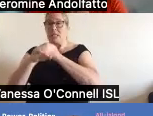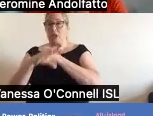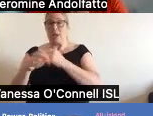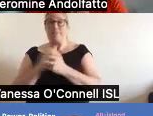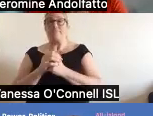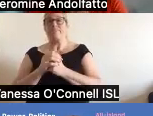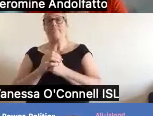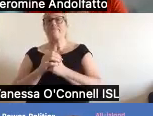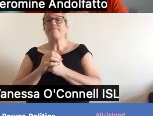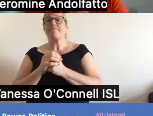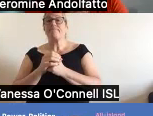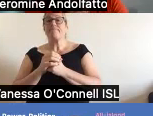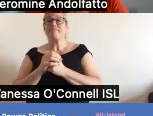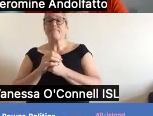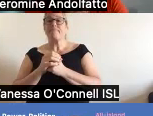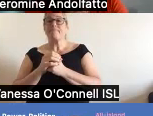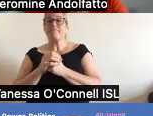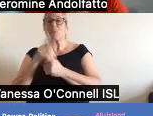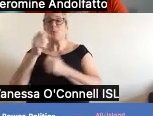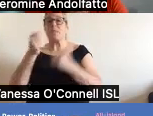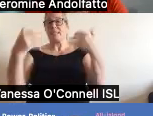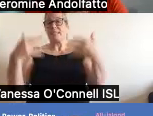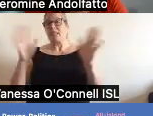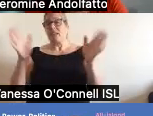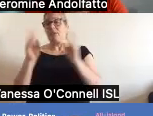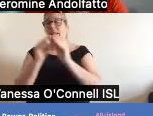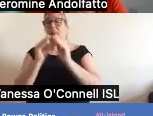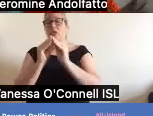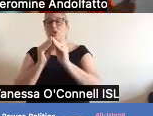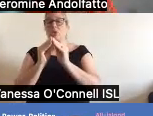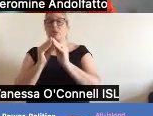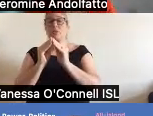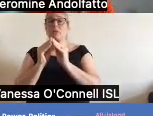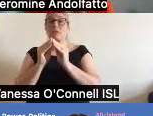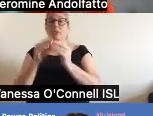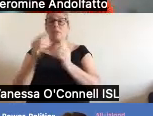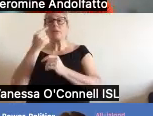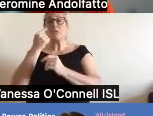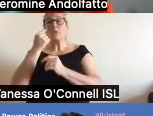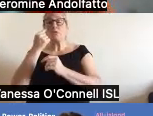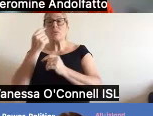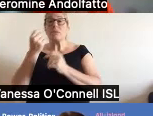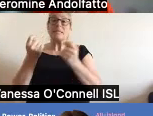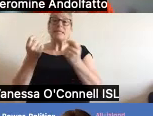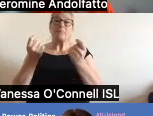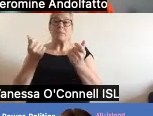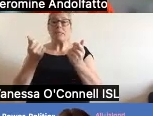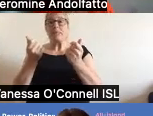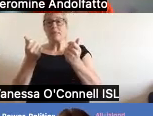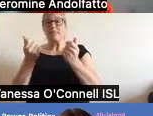So here is the stat I mentioned earlier, and looking a bit back